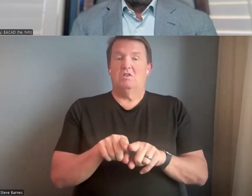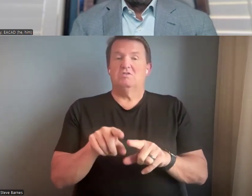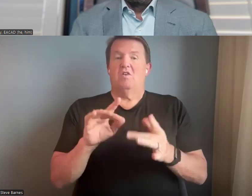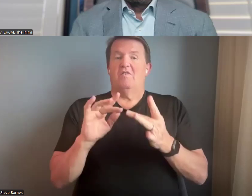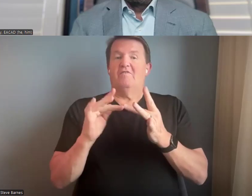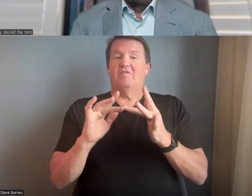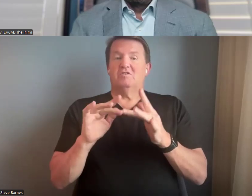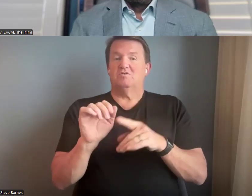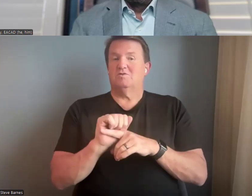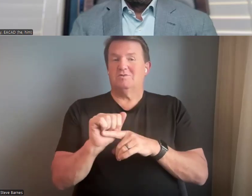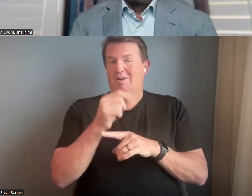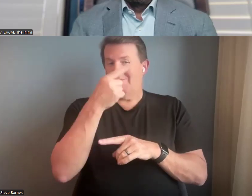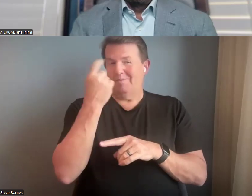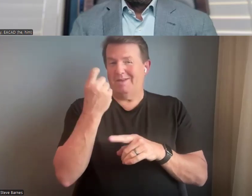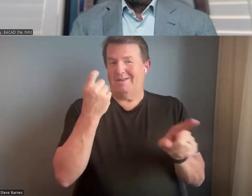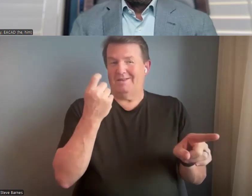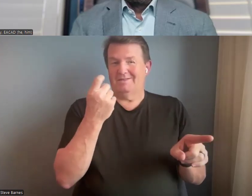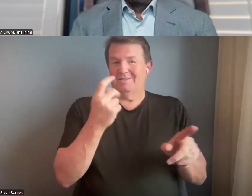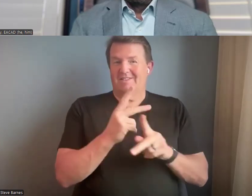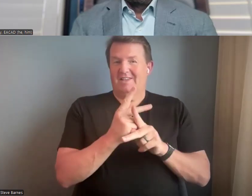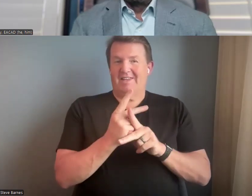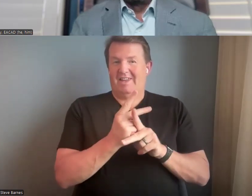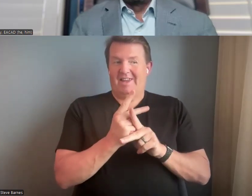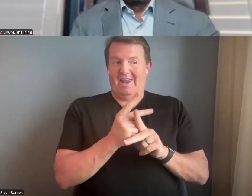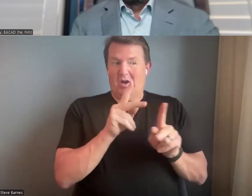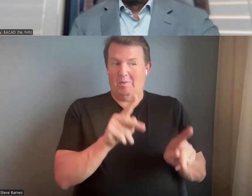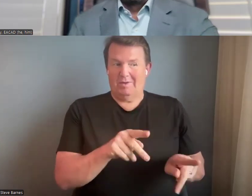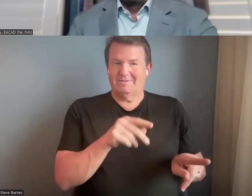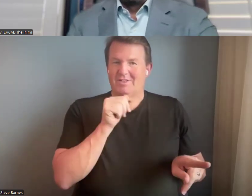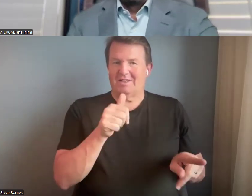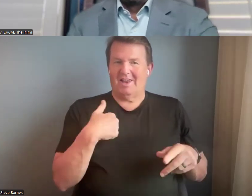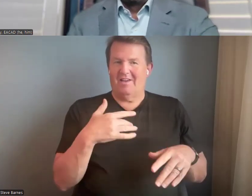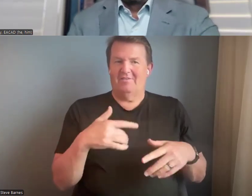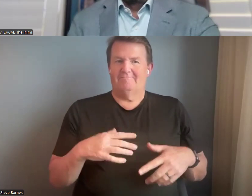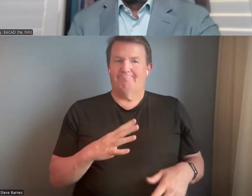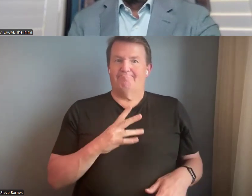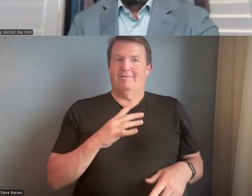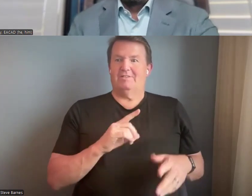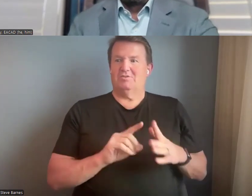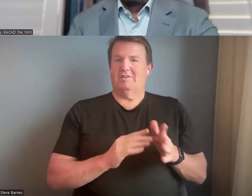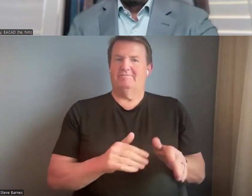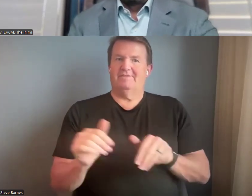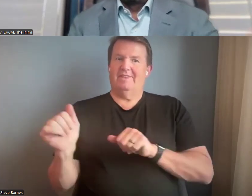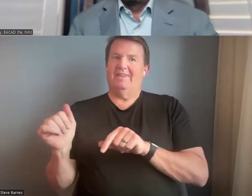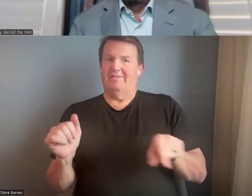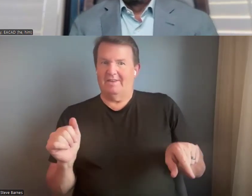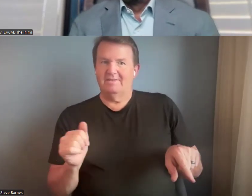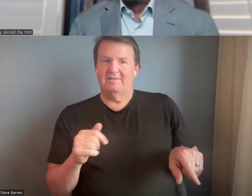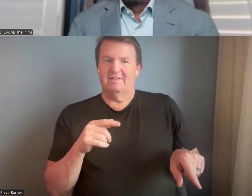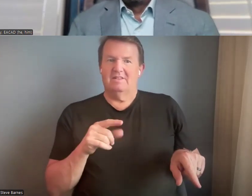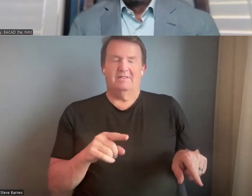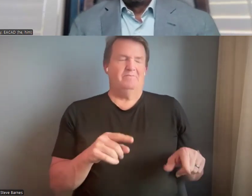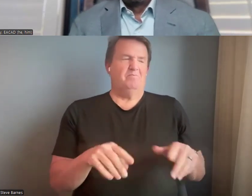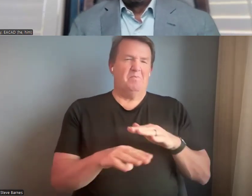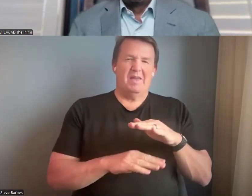caregivers just don't have the luxury of leaving to sit somewhere for the person that they're caring for. And again, it ranges from the very basic self-care 101